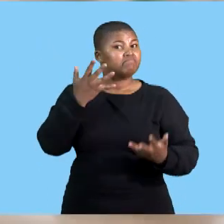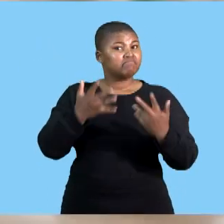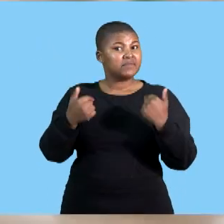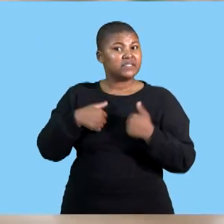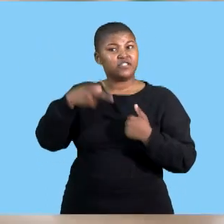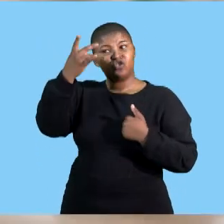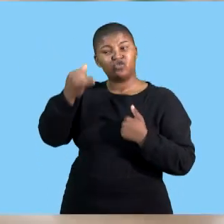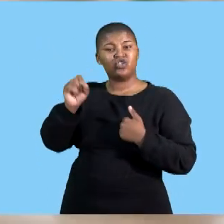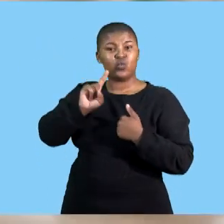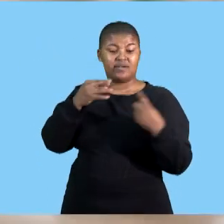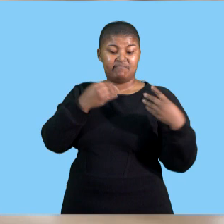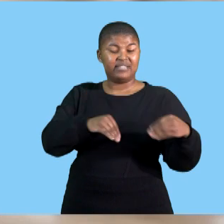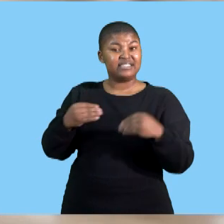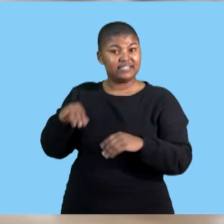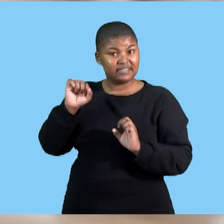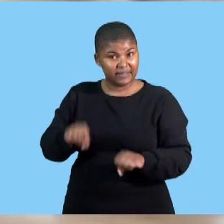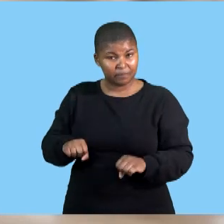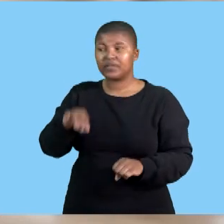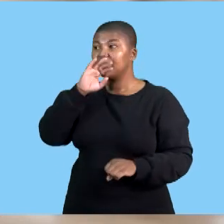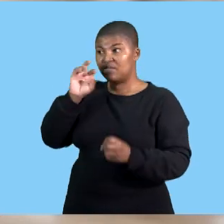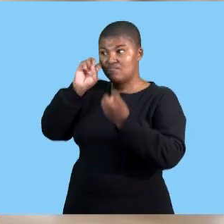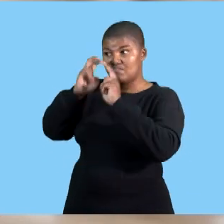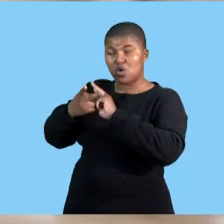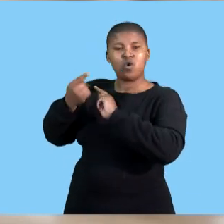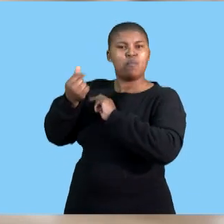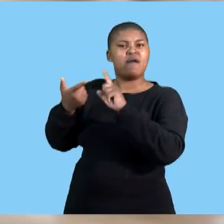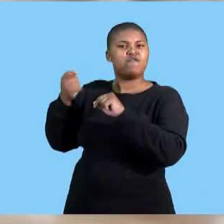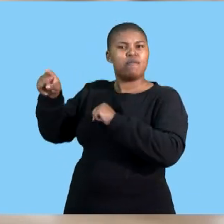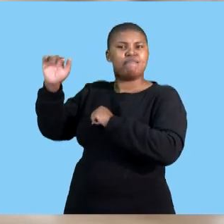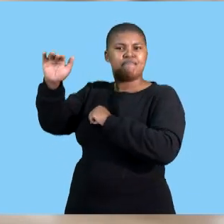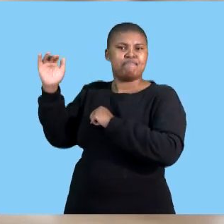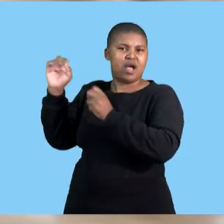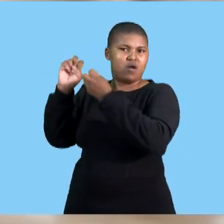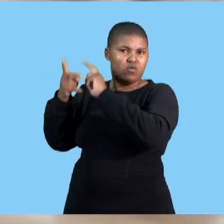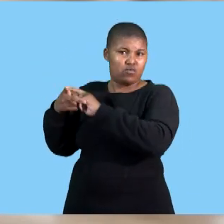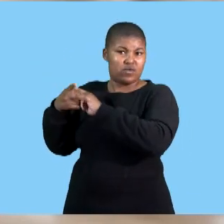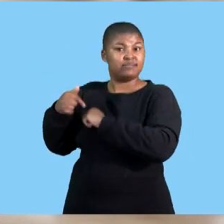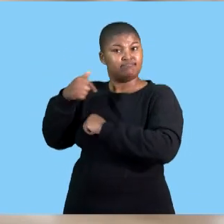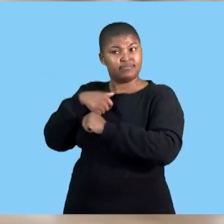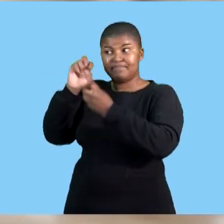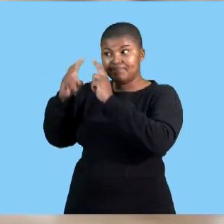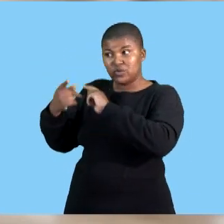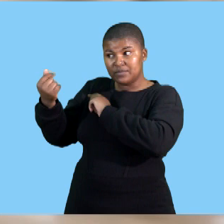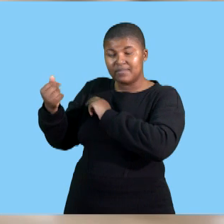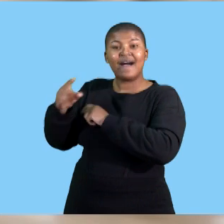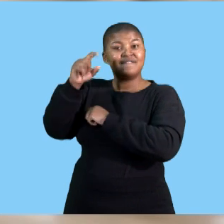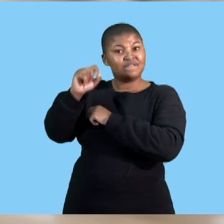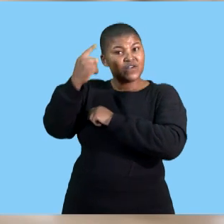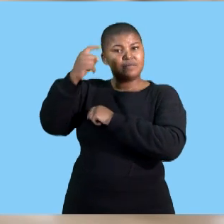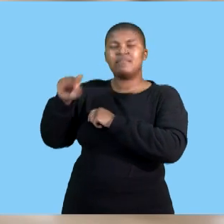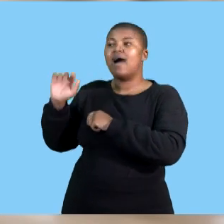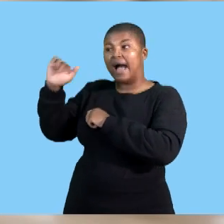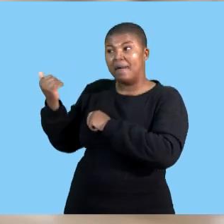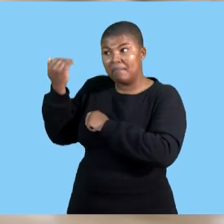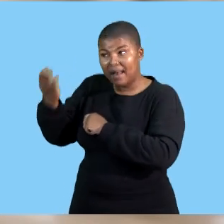can actually look into as a business is to borrow money from the loan. Obviously, when we borrow money from the loan, we first need to apply,